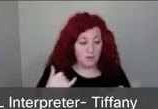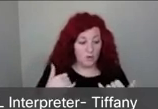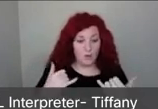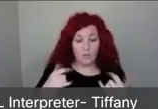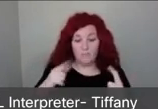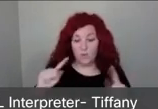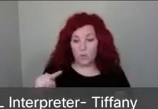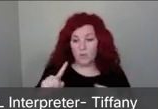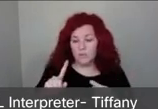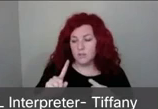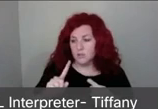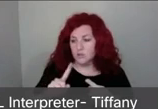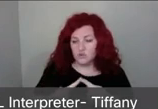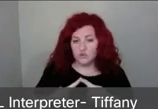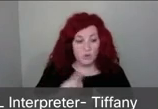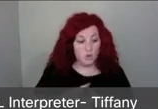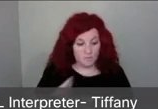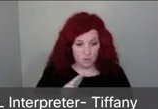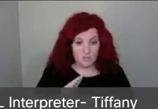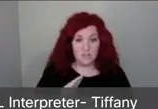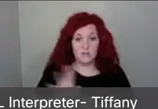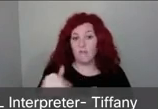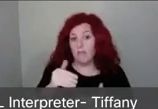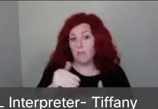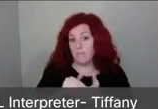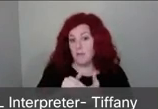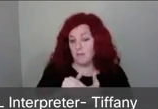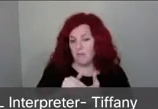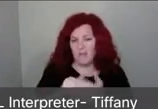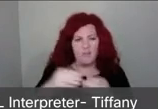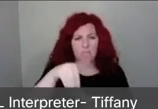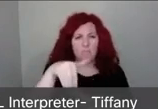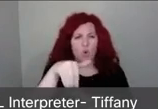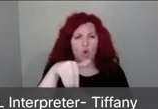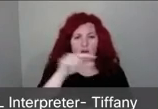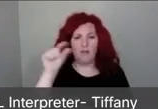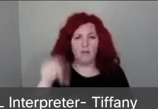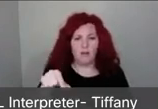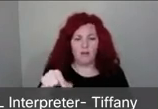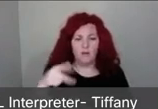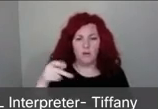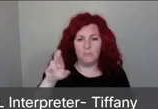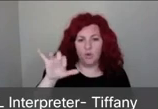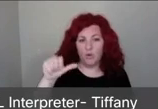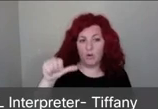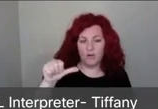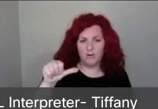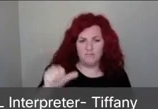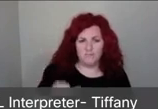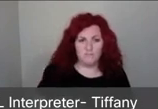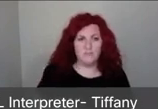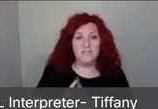going to university in the middle of, right on the border in Glendale, Peoria. And it's quite a